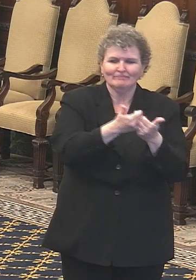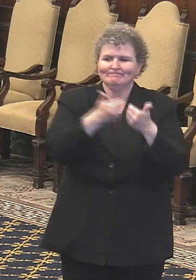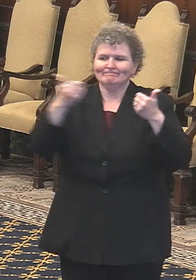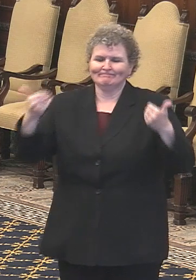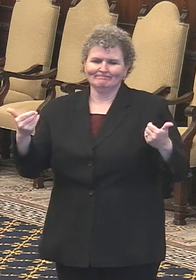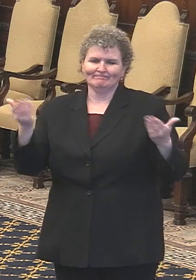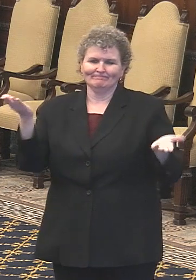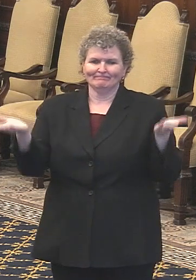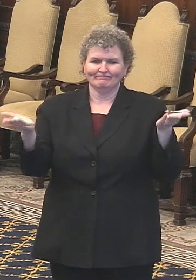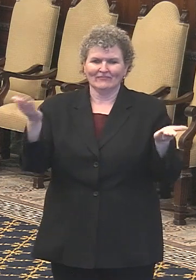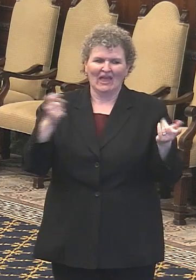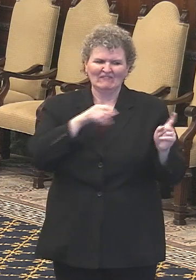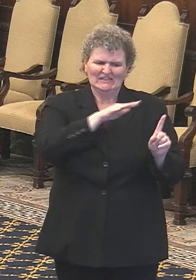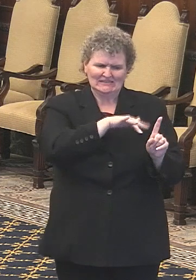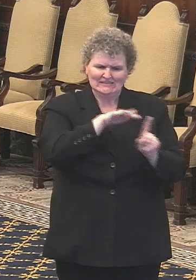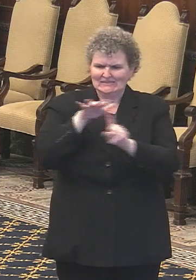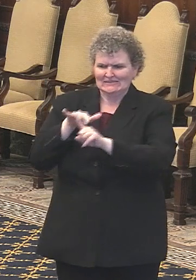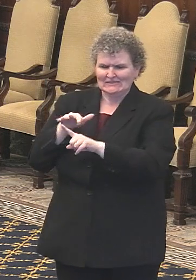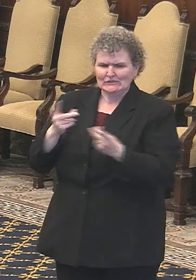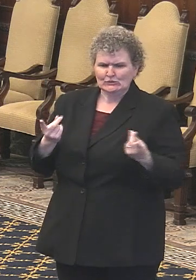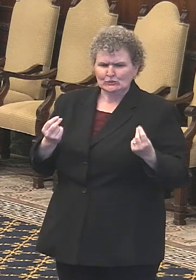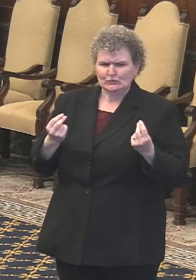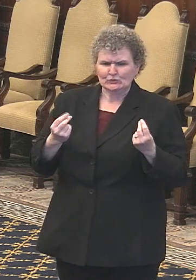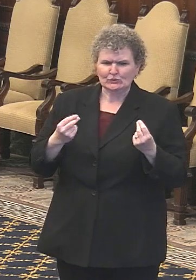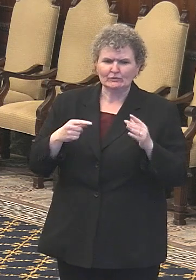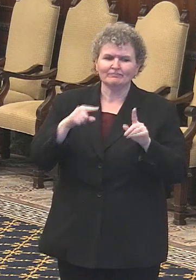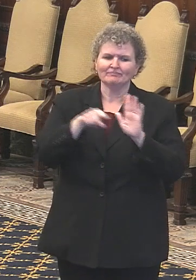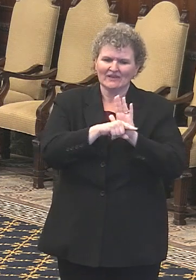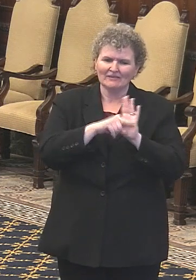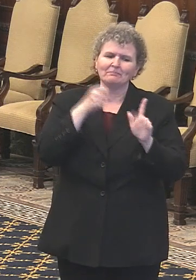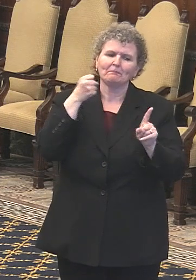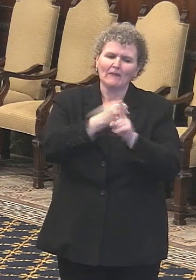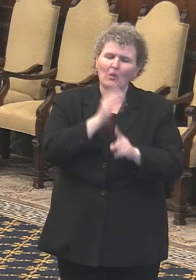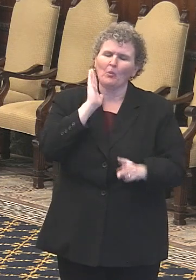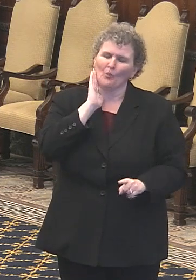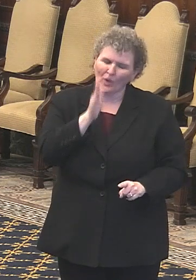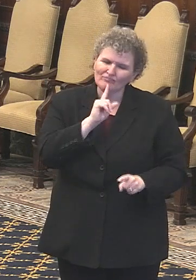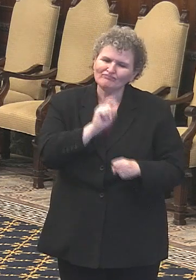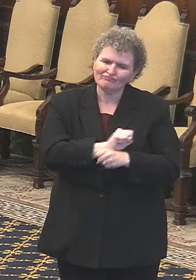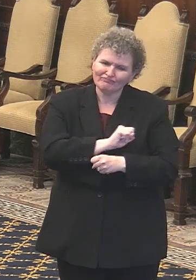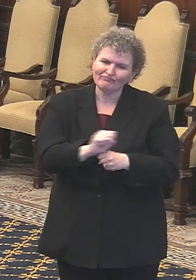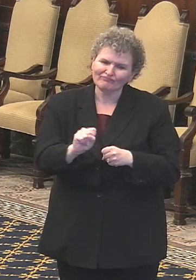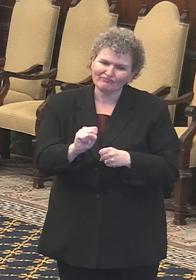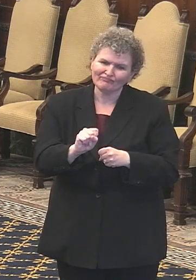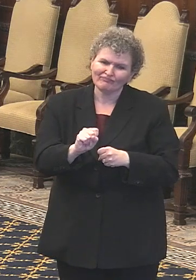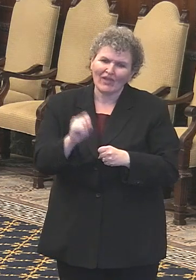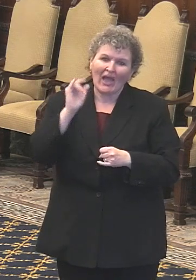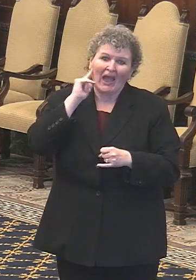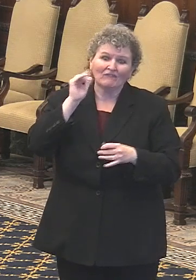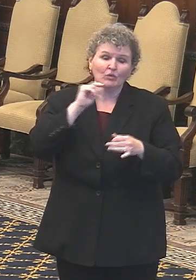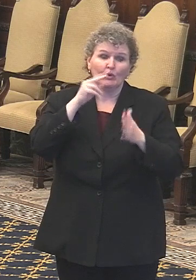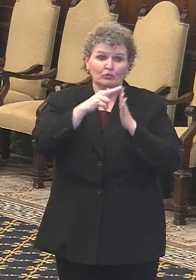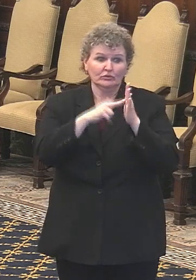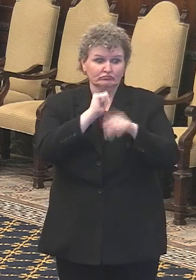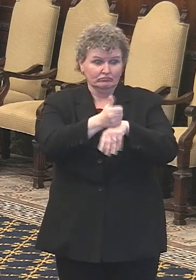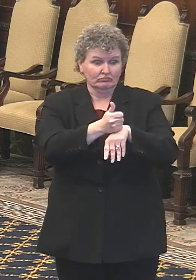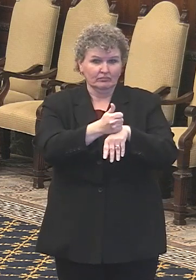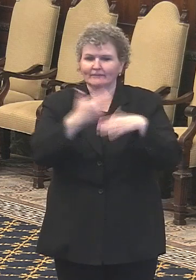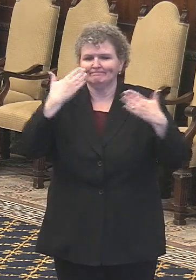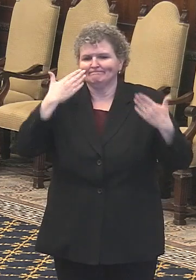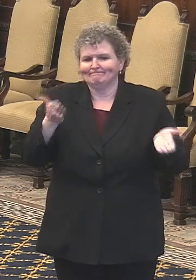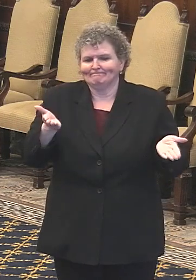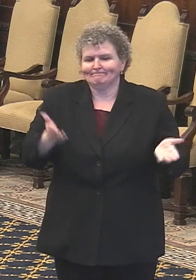like here in Philadelphia? And would you follow those guidelines? That wouldn't happen here in Philadelphia until the science folks and the medical